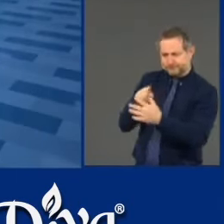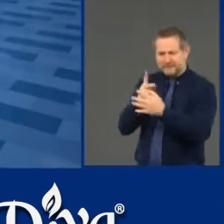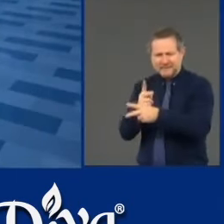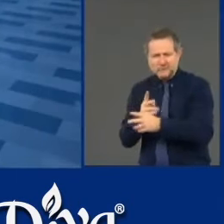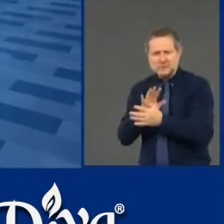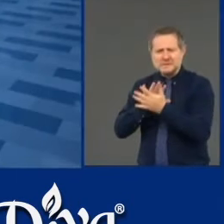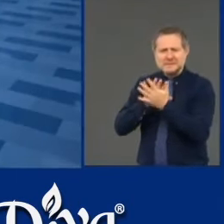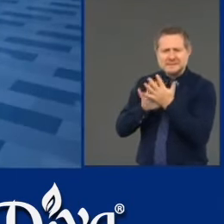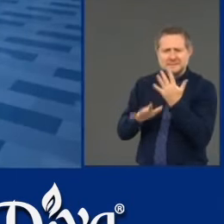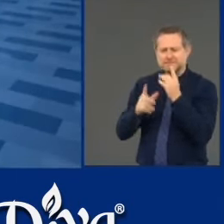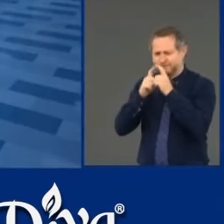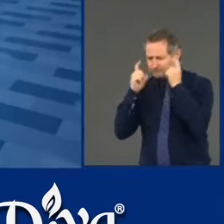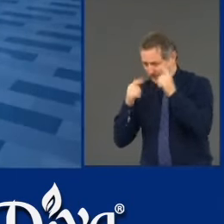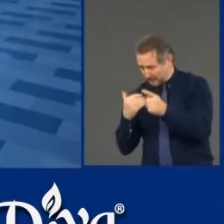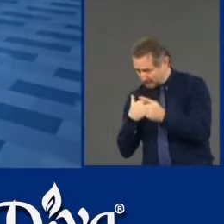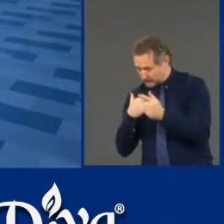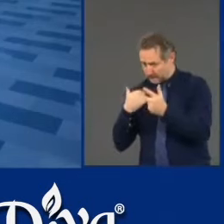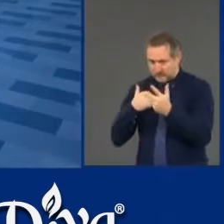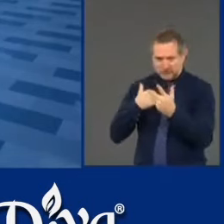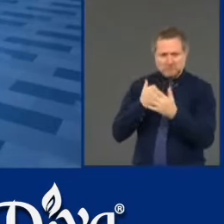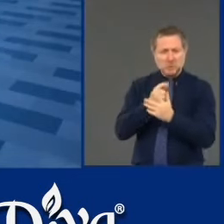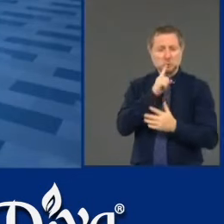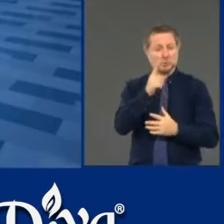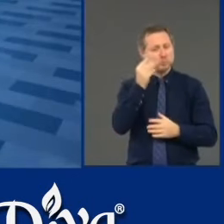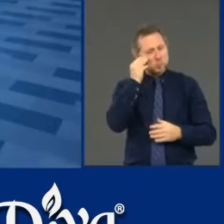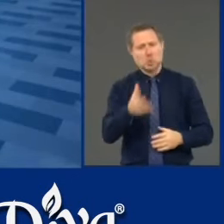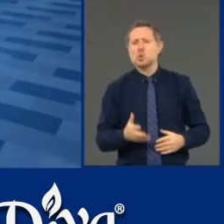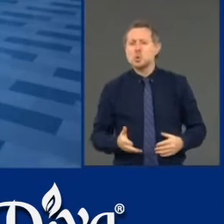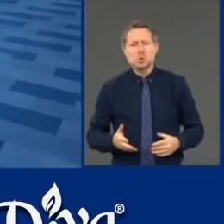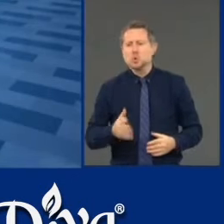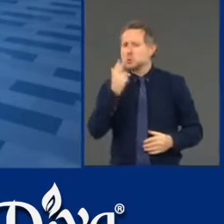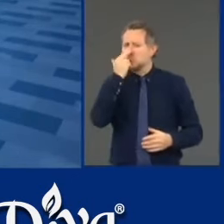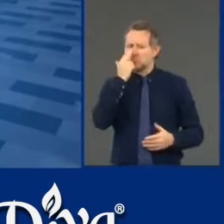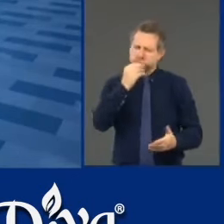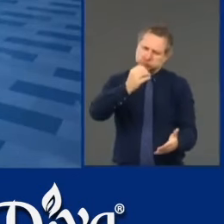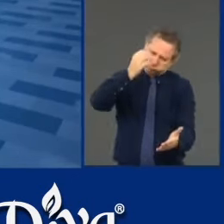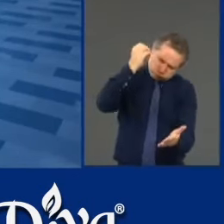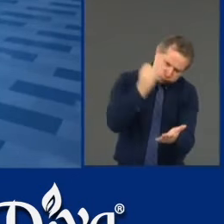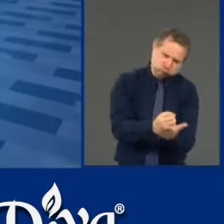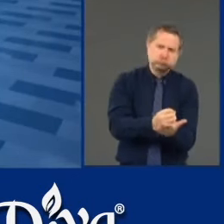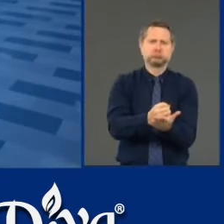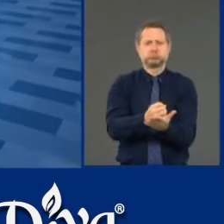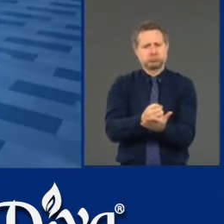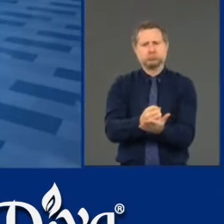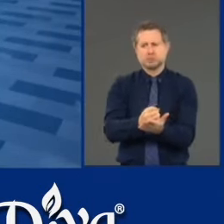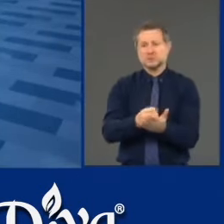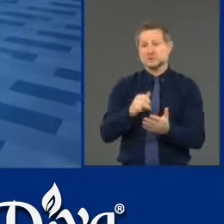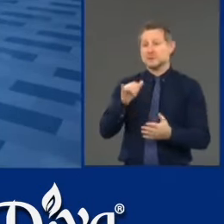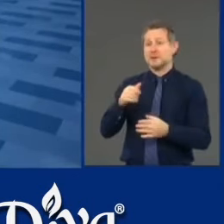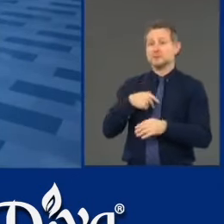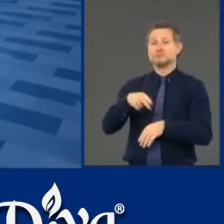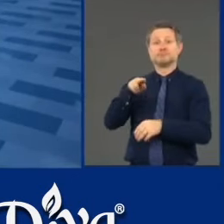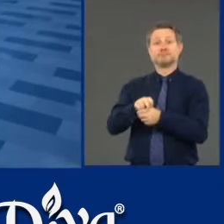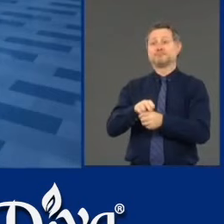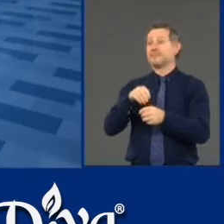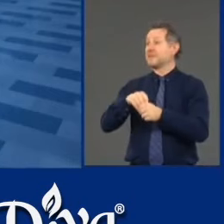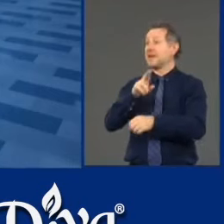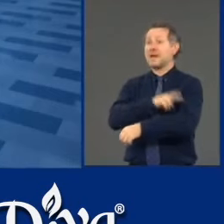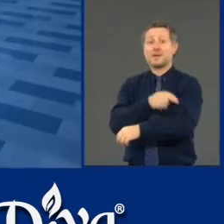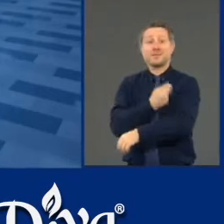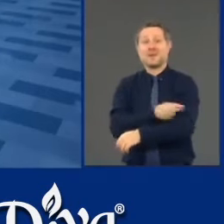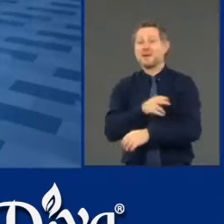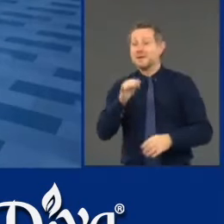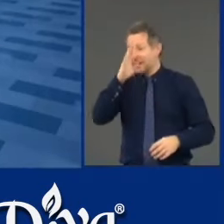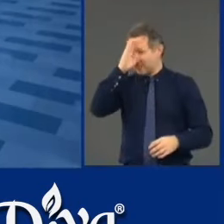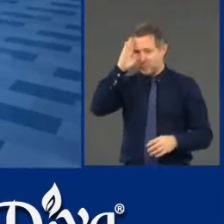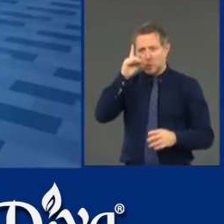is terrible to have someone in the hospital and then that person is isolated, not being able to see their family, friends.